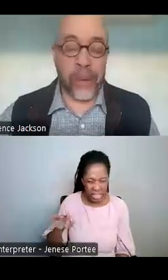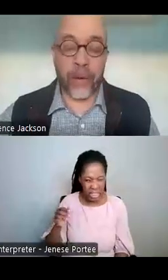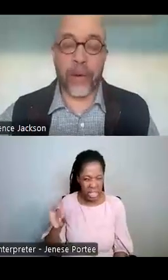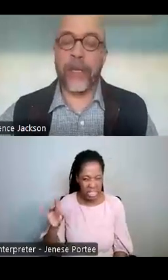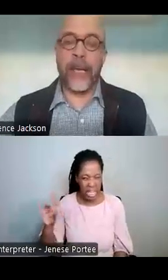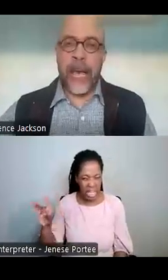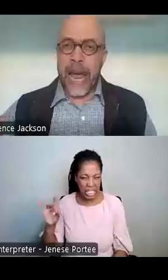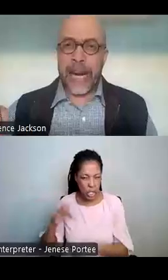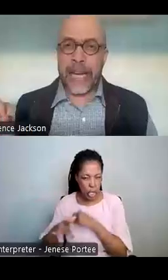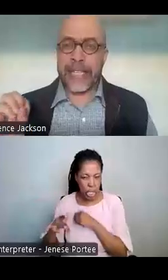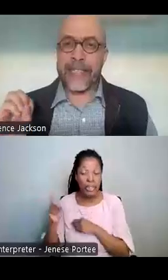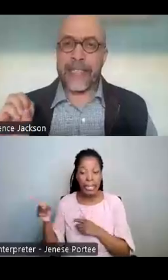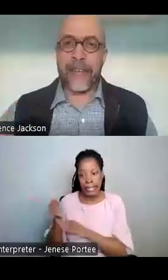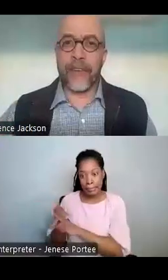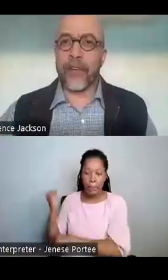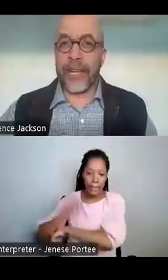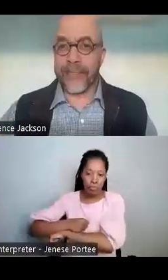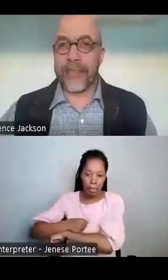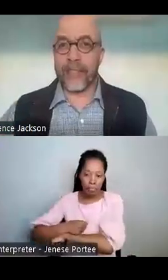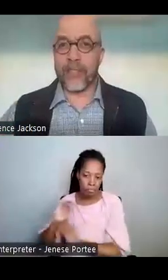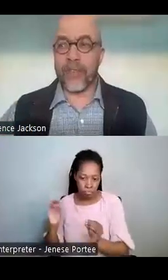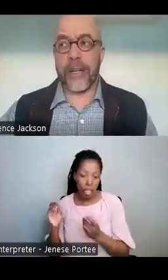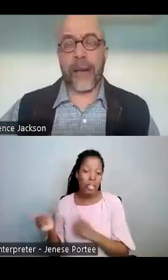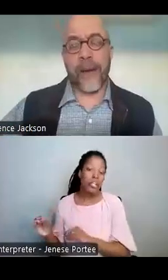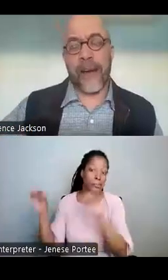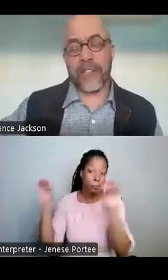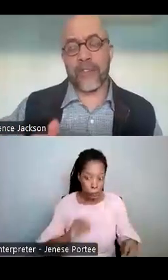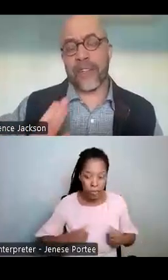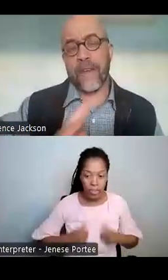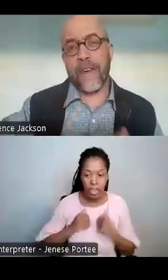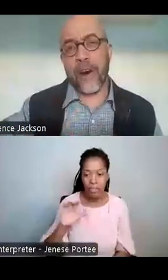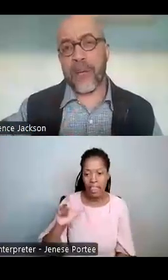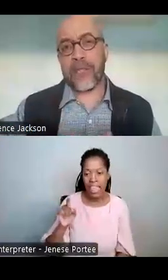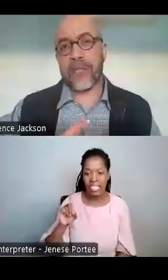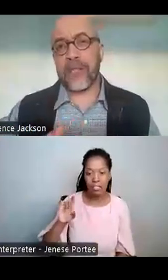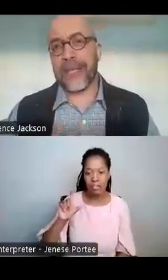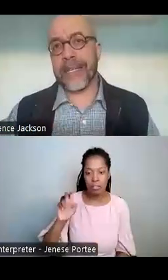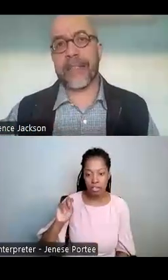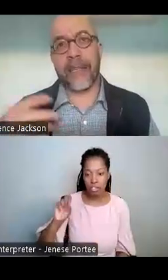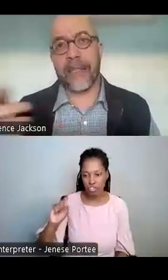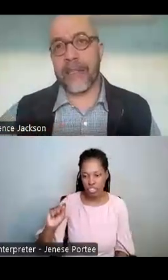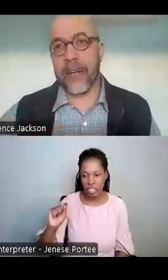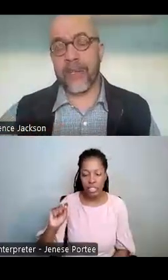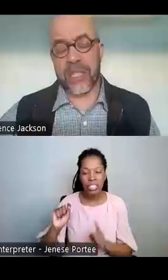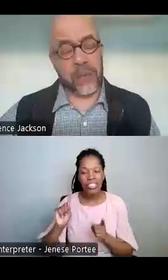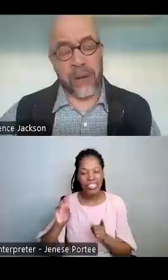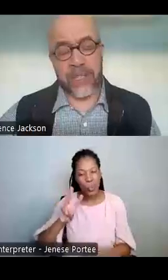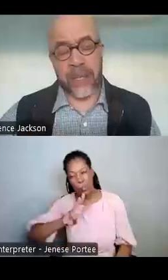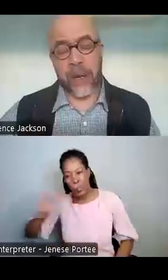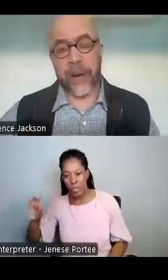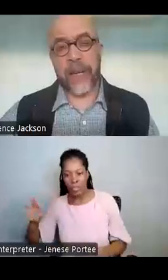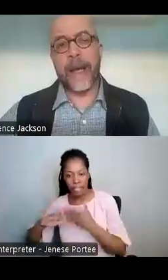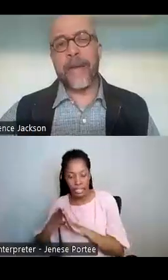went bankrupt, and he's living on Lexington Street at Pine Street at the far west of the city. His sons go to St.